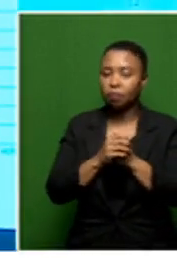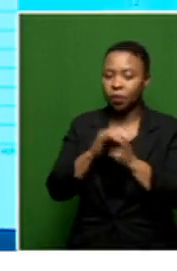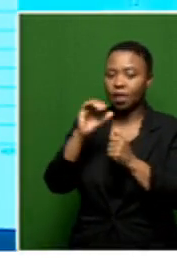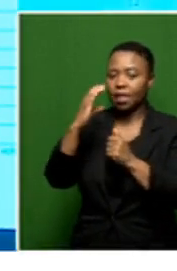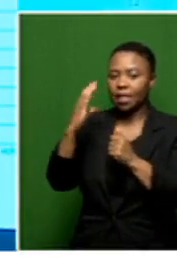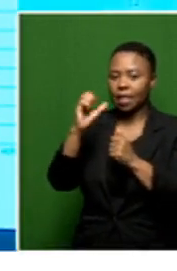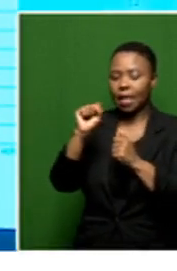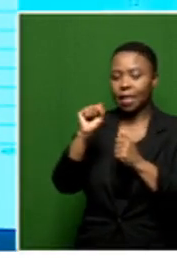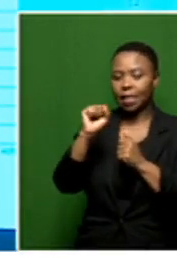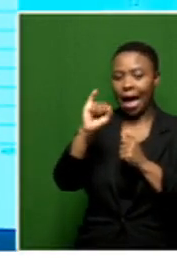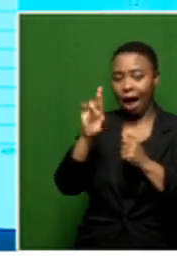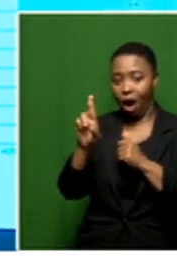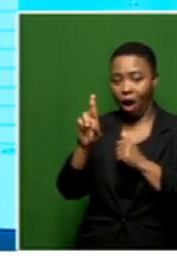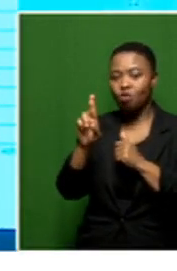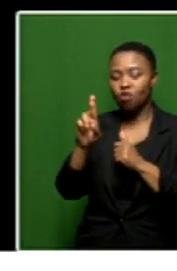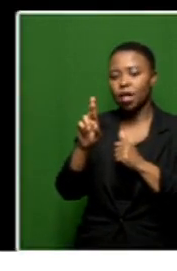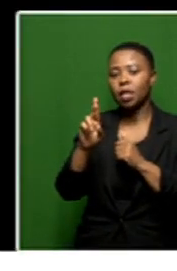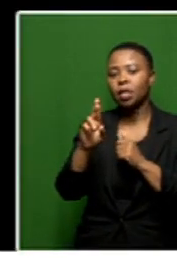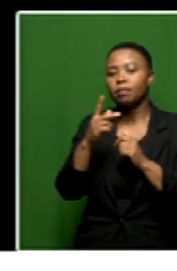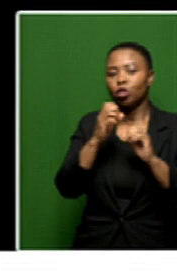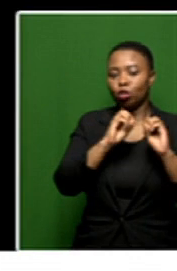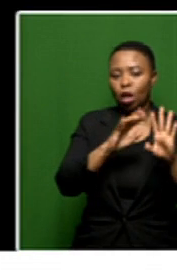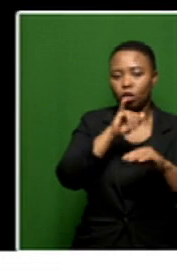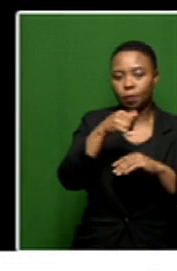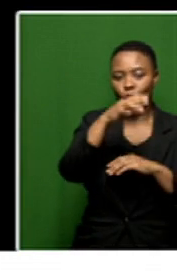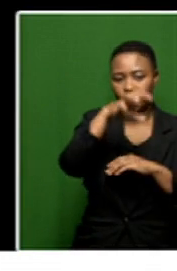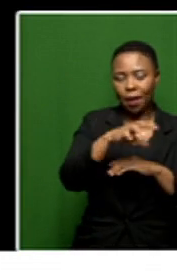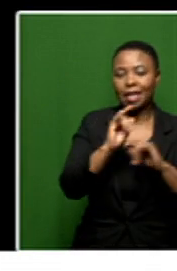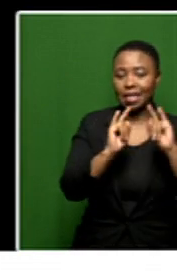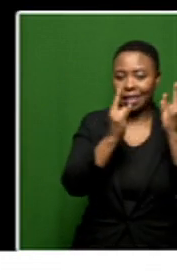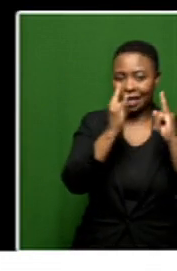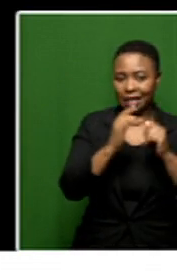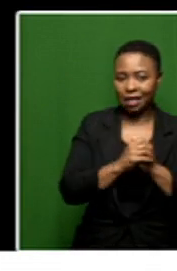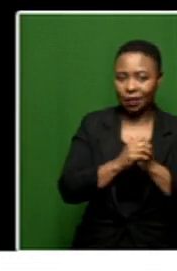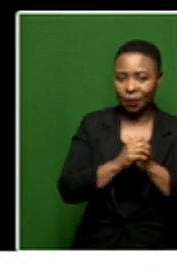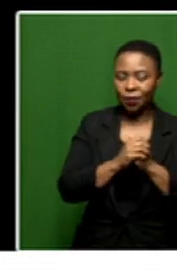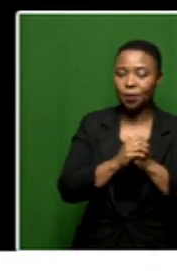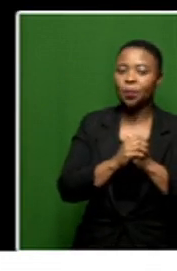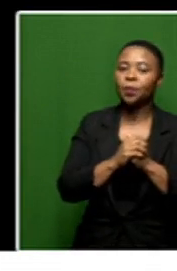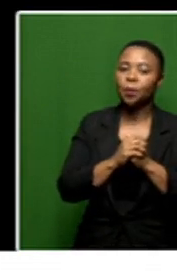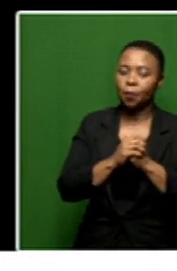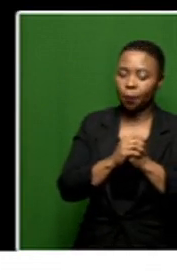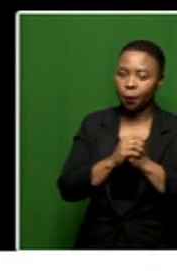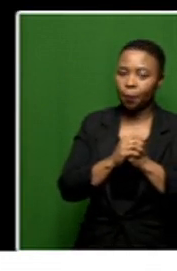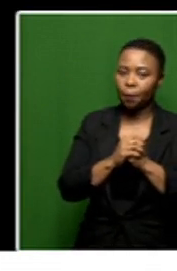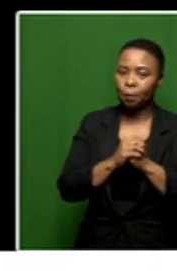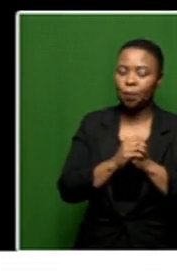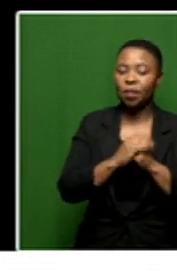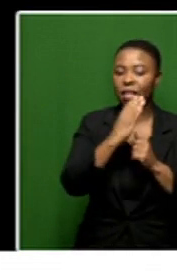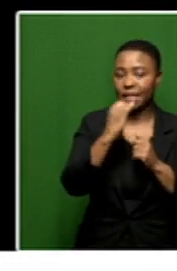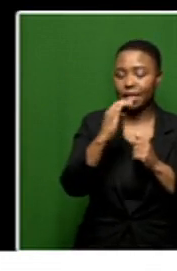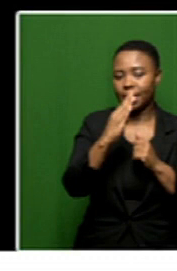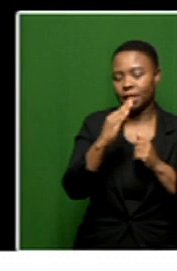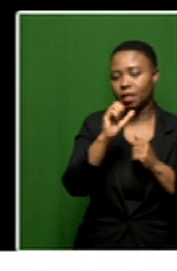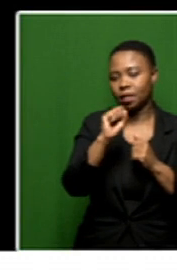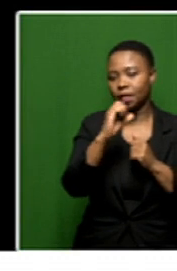their latest projections. And we'll start with the city of Johannesburg. And just to give you a bit of a throw forward, as the CSIR is